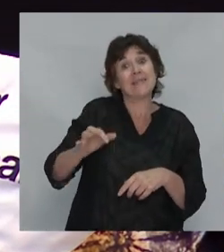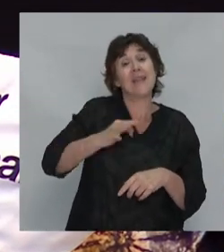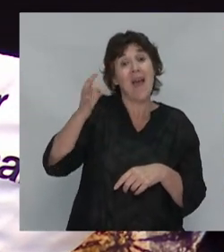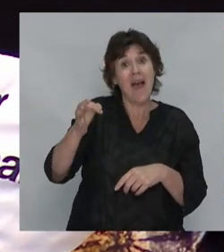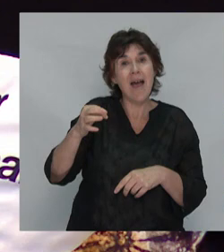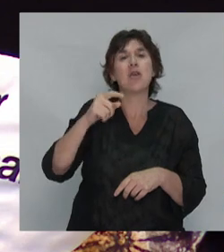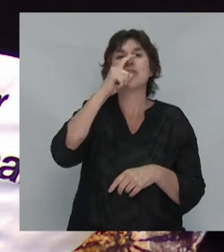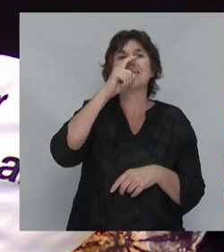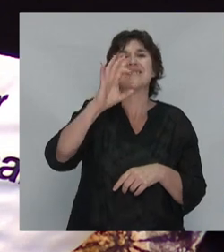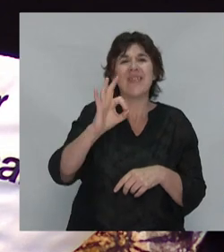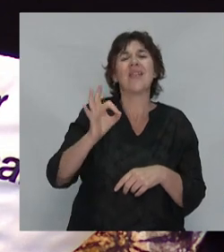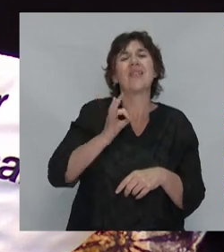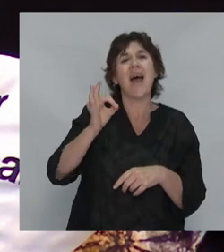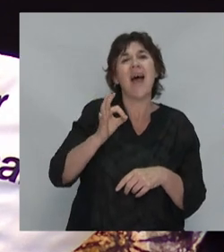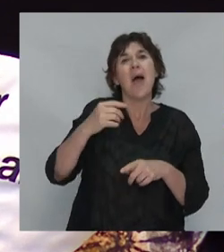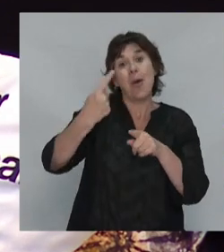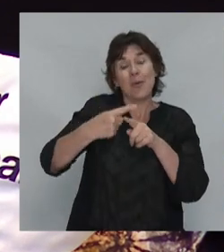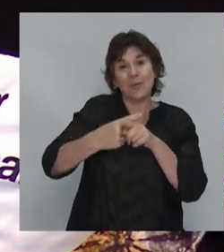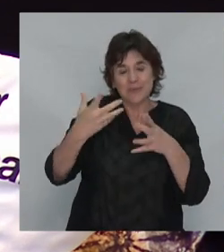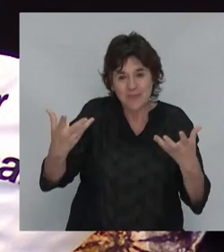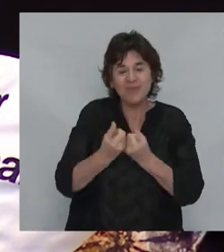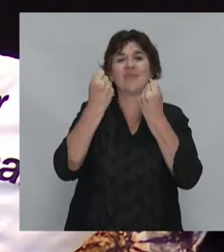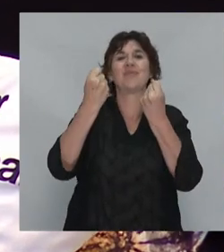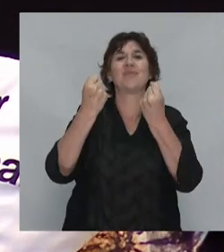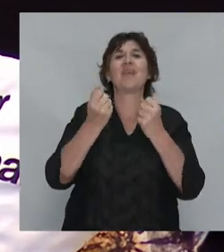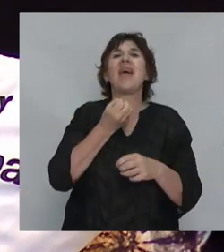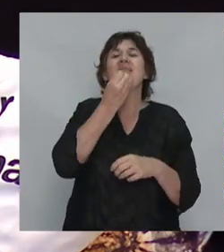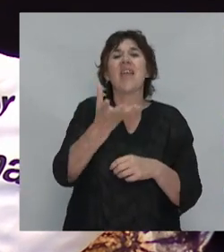years of the Universal Declaration for Human Rights.